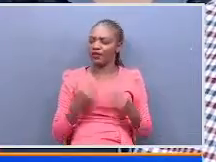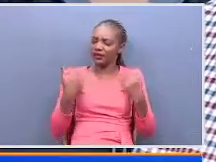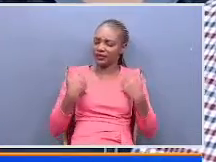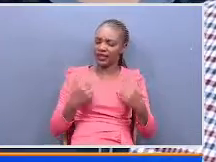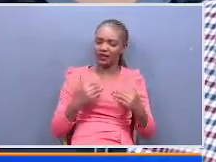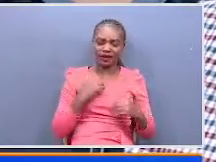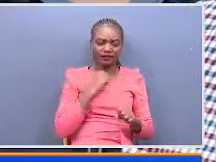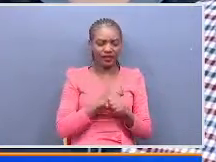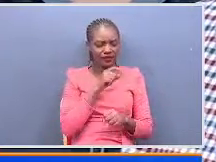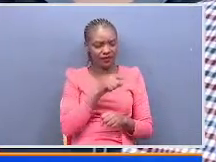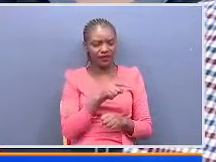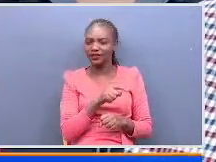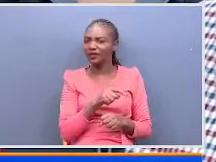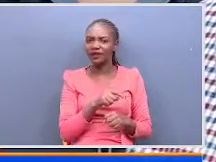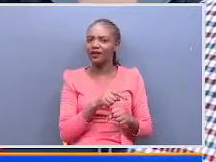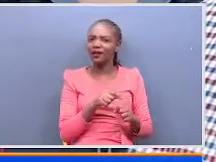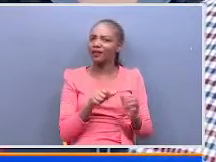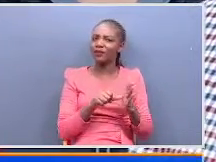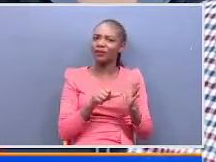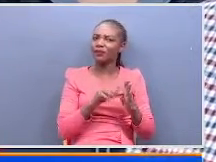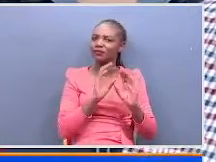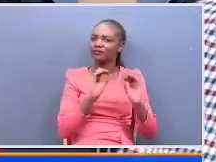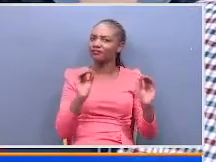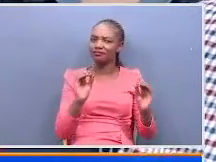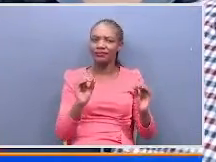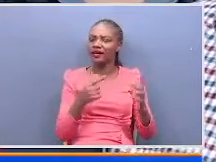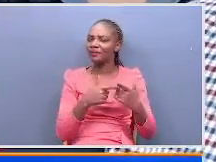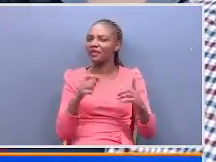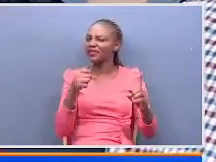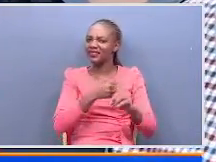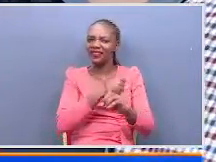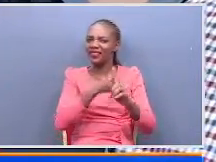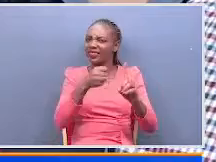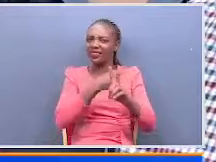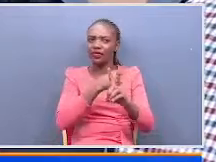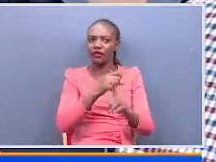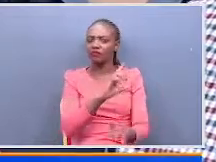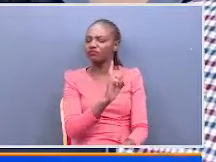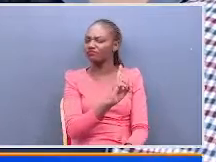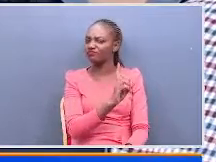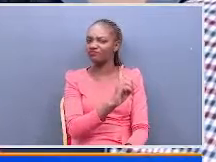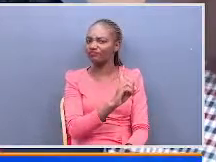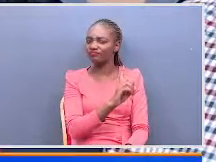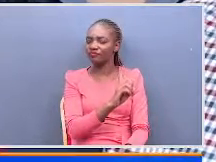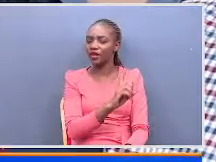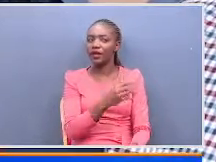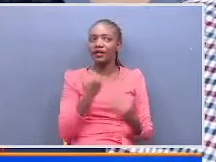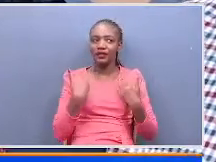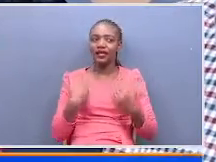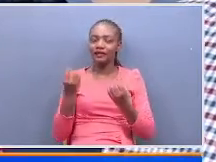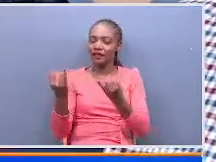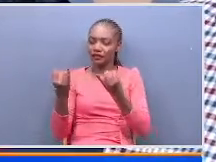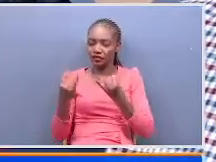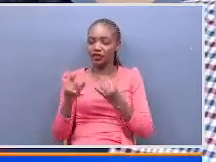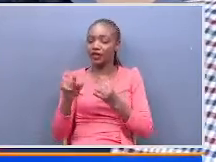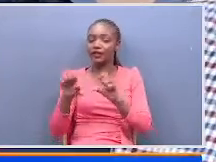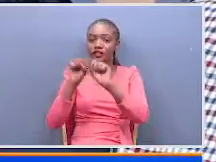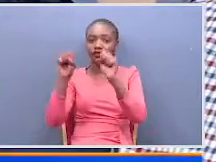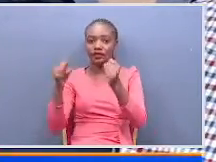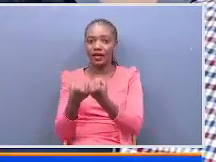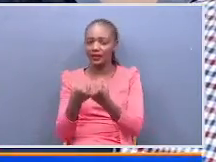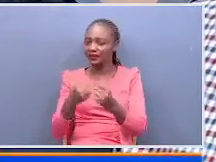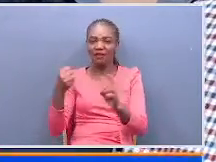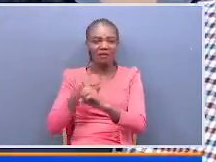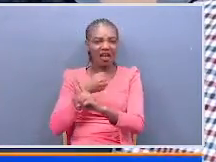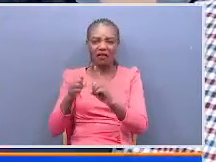this, vote for him. But don't fight. Don't become tribal. Because I've introduced ganja society. It will never be uprooted